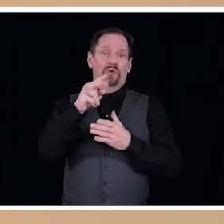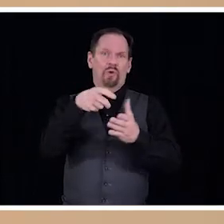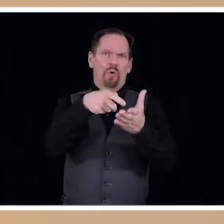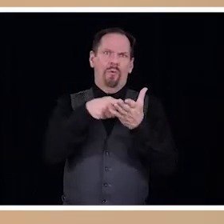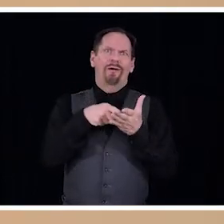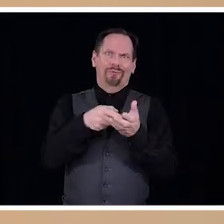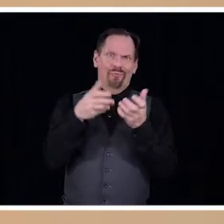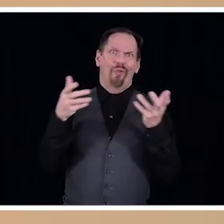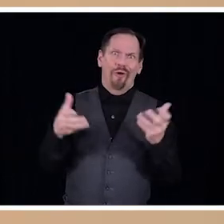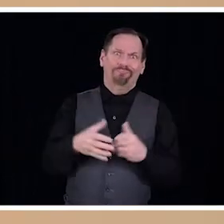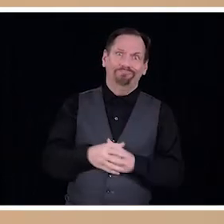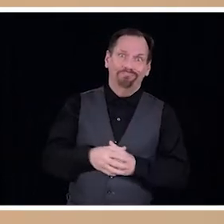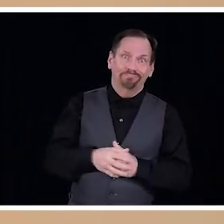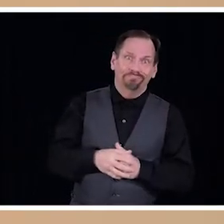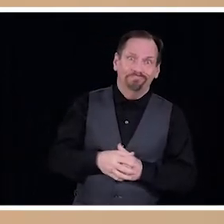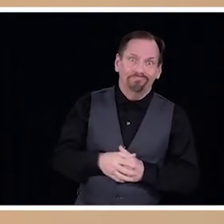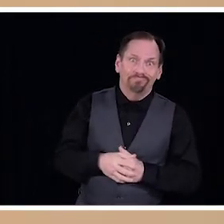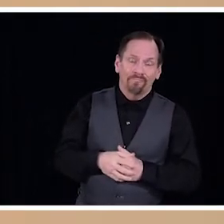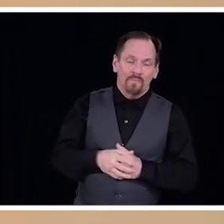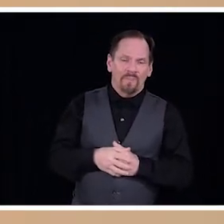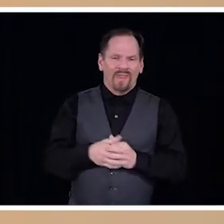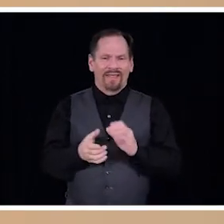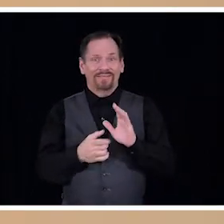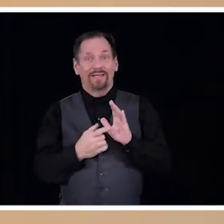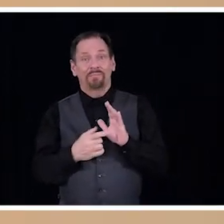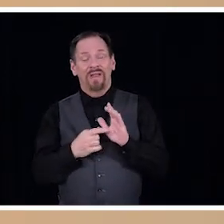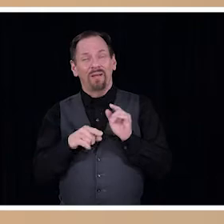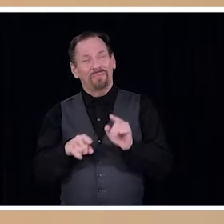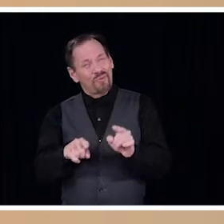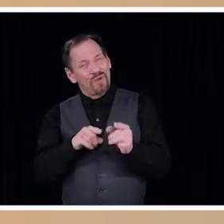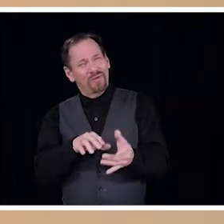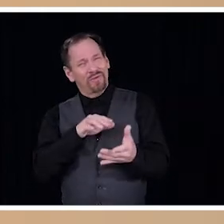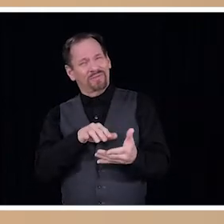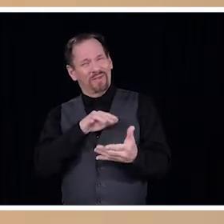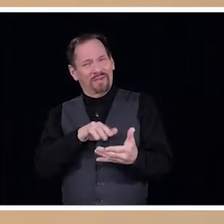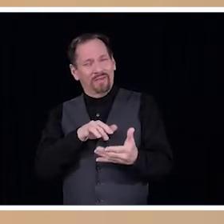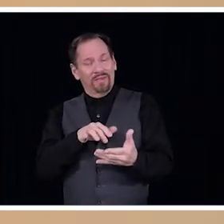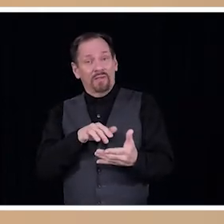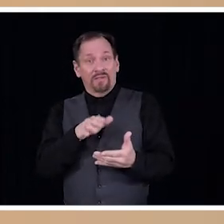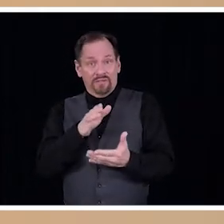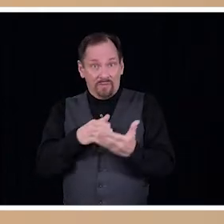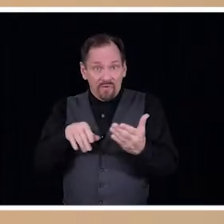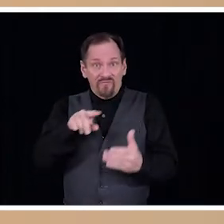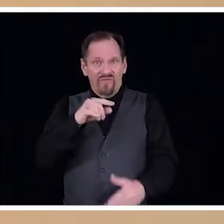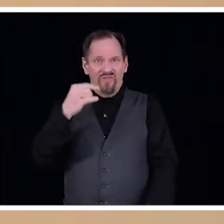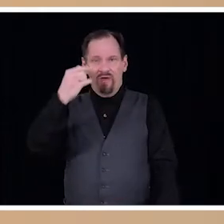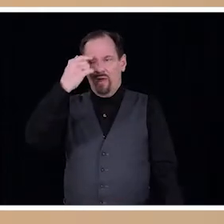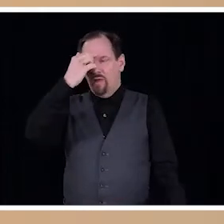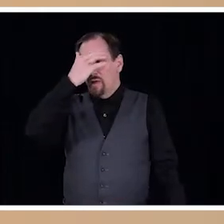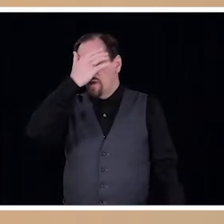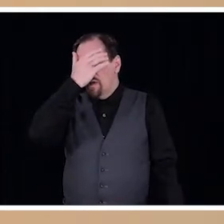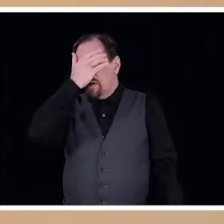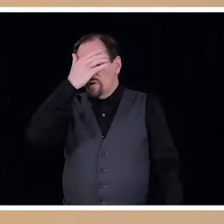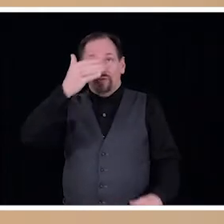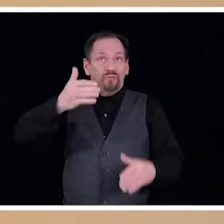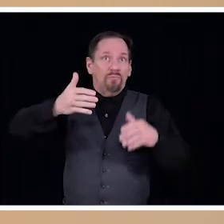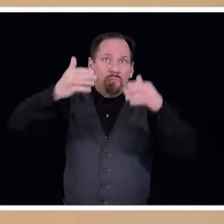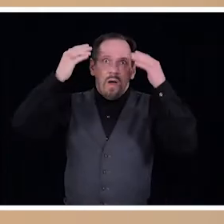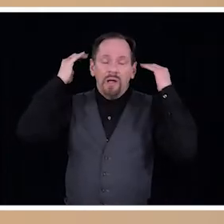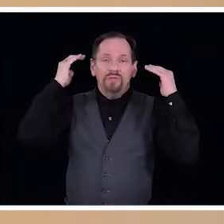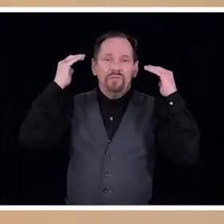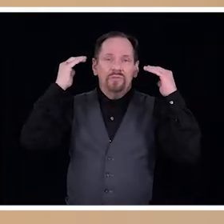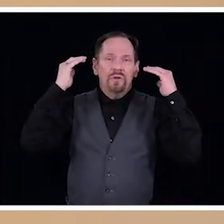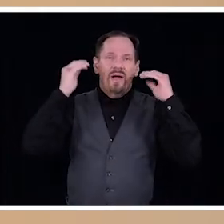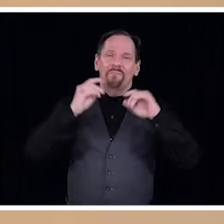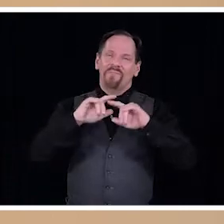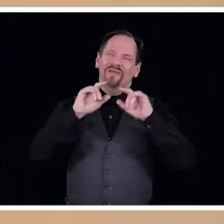students. There have probably been times during the course of your studies when some of you thought too much was expected,